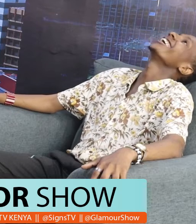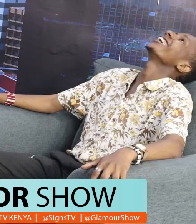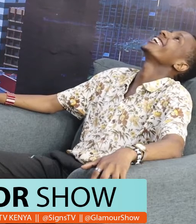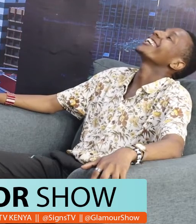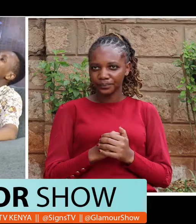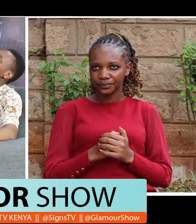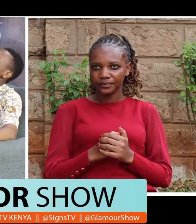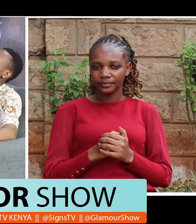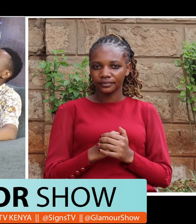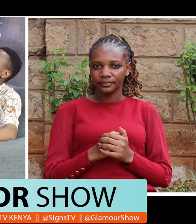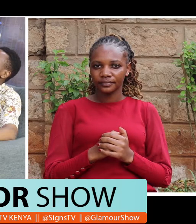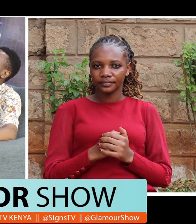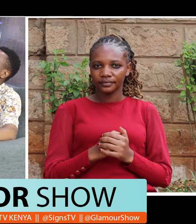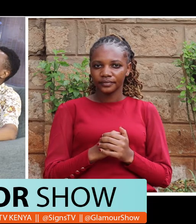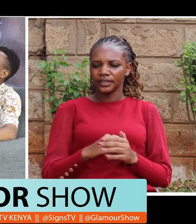I'll say